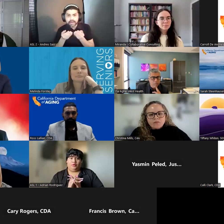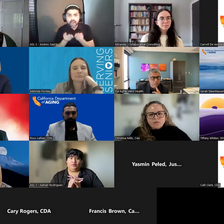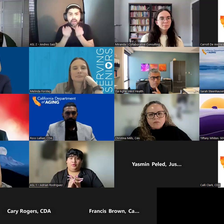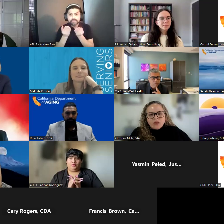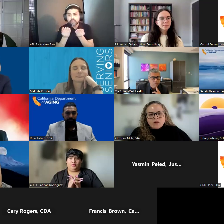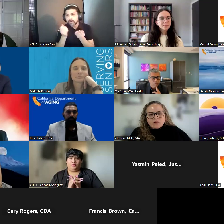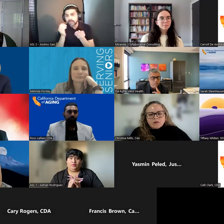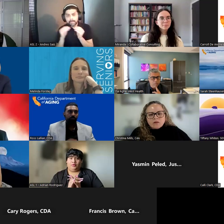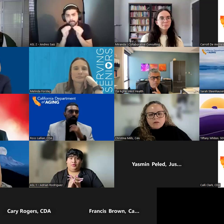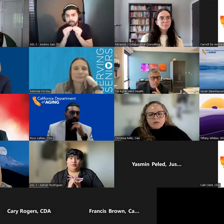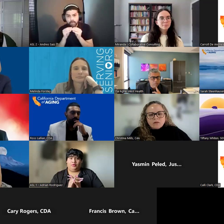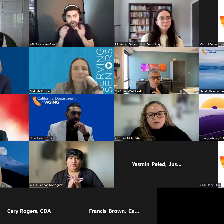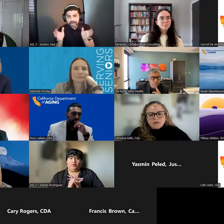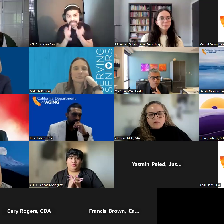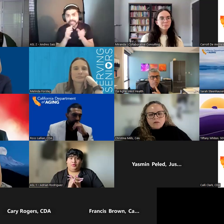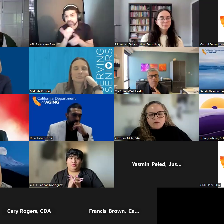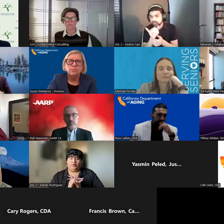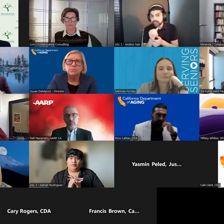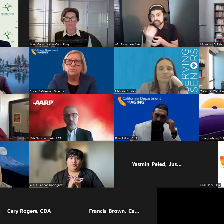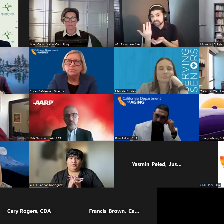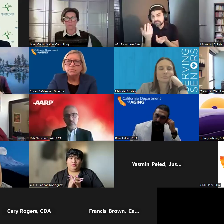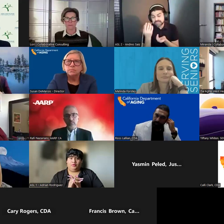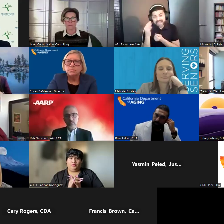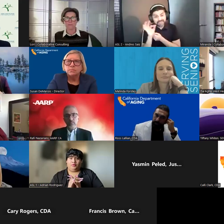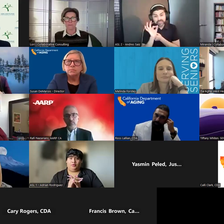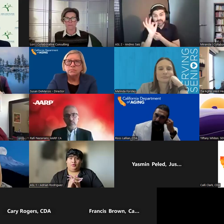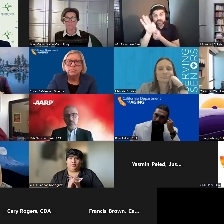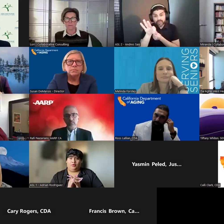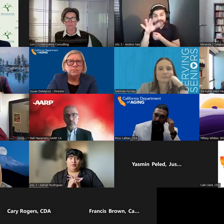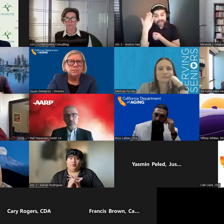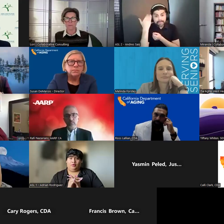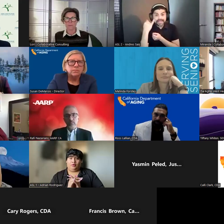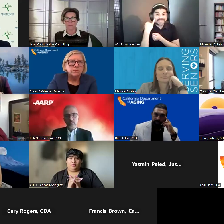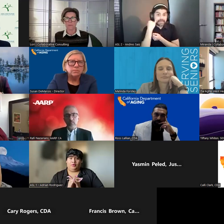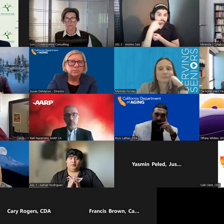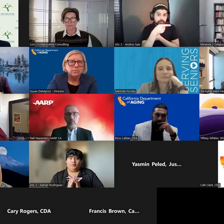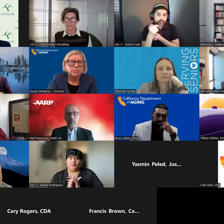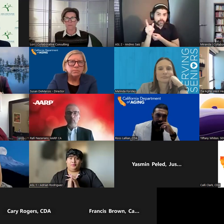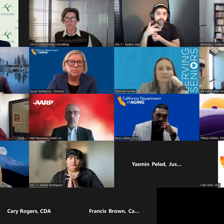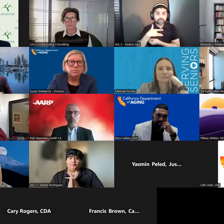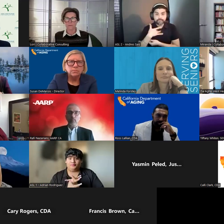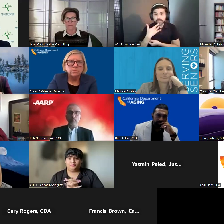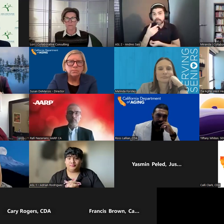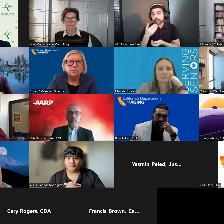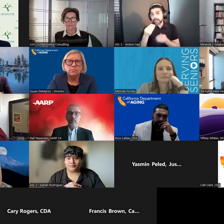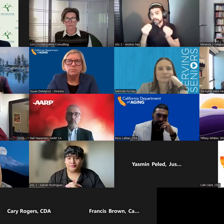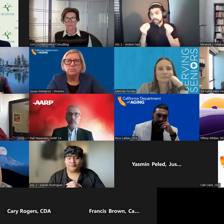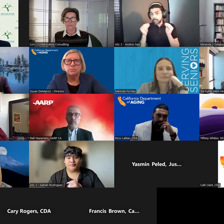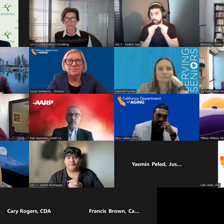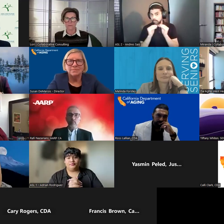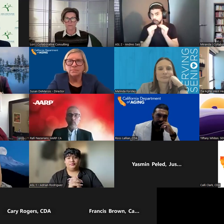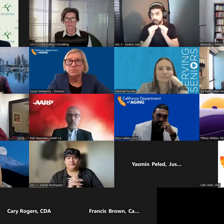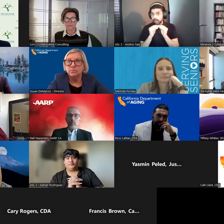don't know. I'm just throwing that out there because I do think if you all feel that the audience for this is also partly more consumers and